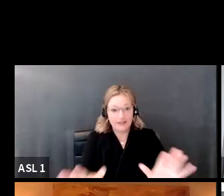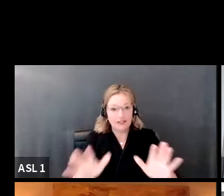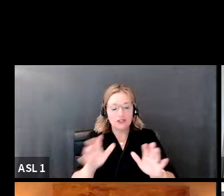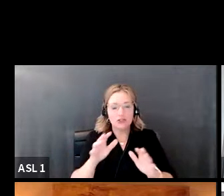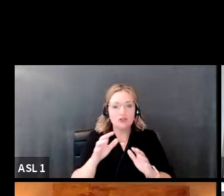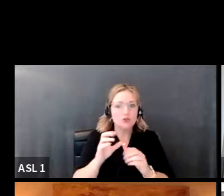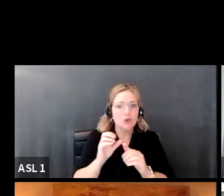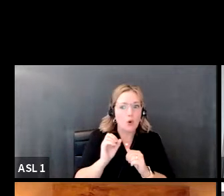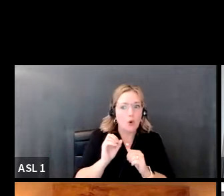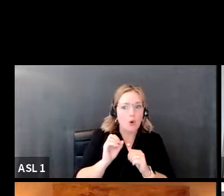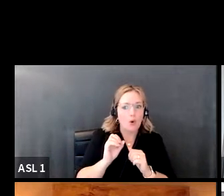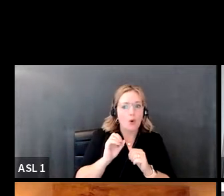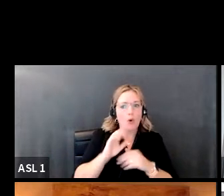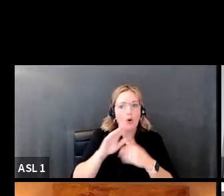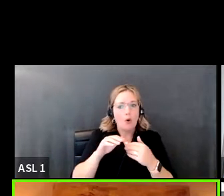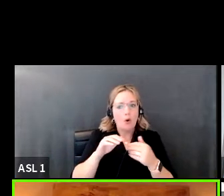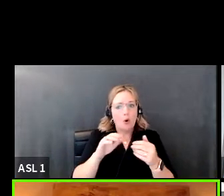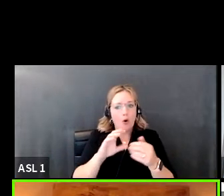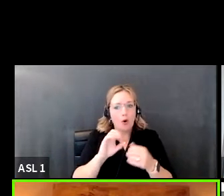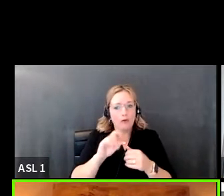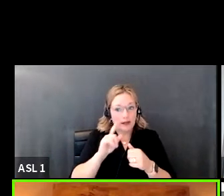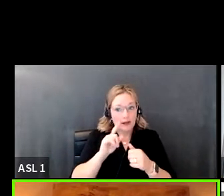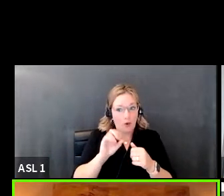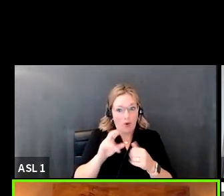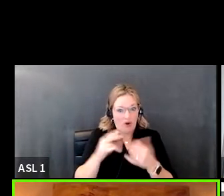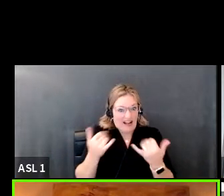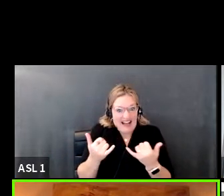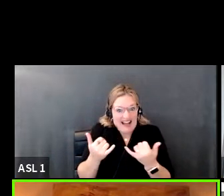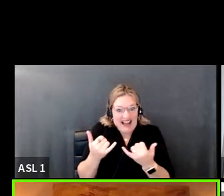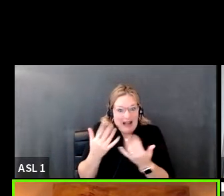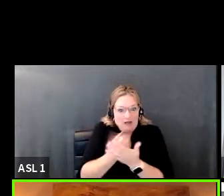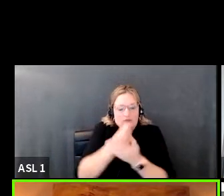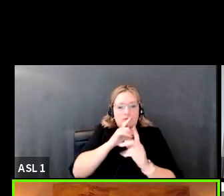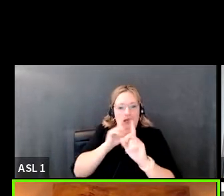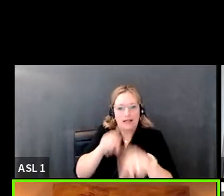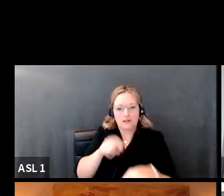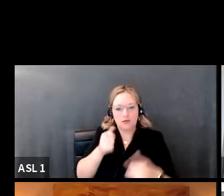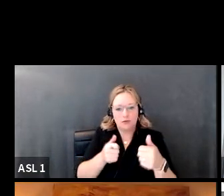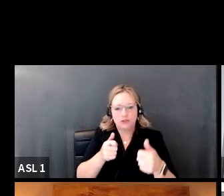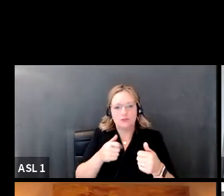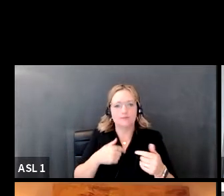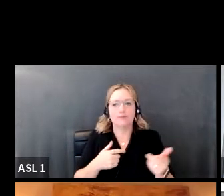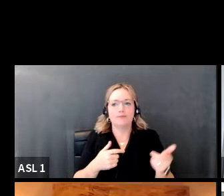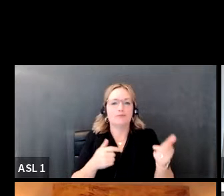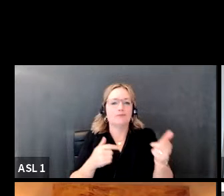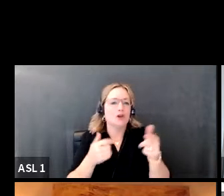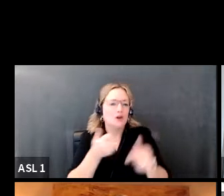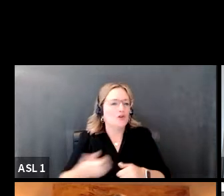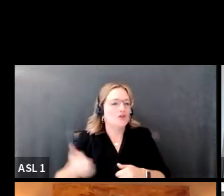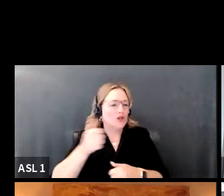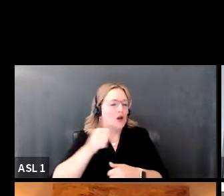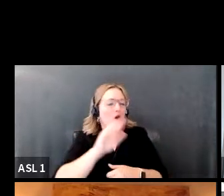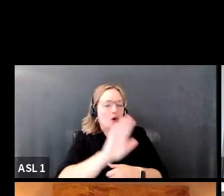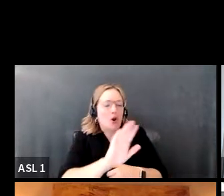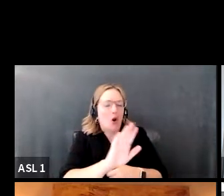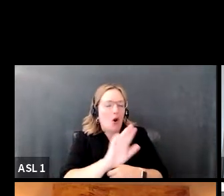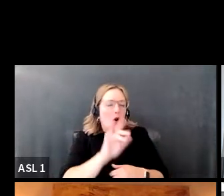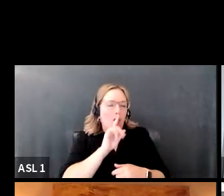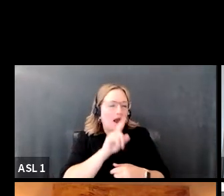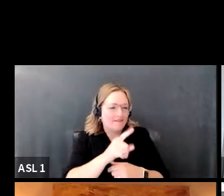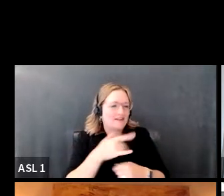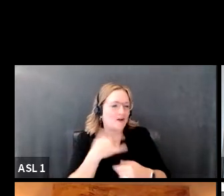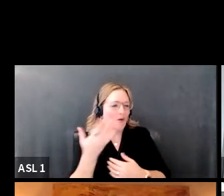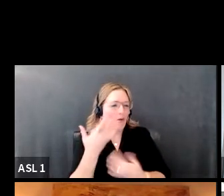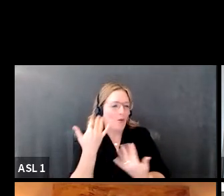rising out of this delegation if we should ask it now i think it'd be good if we could hold it because we're going to have a lot of questions about line by line on the